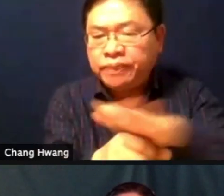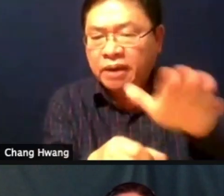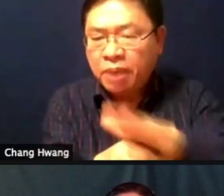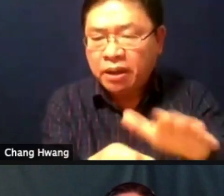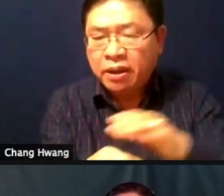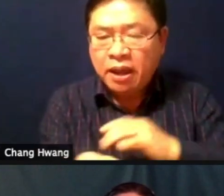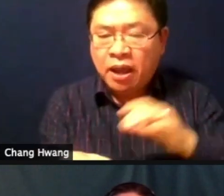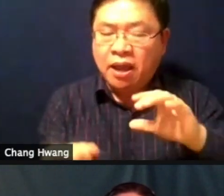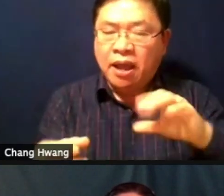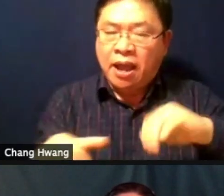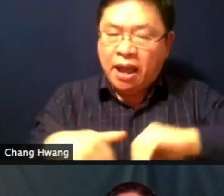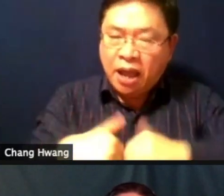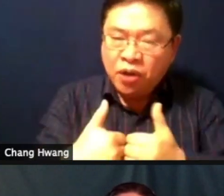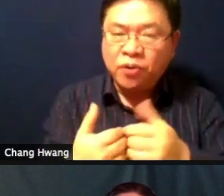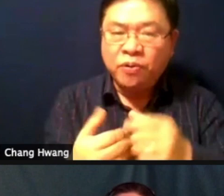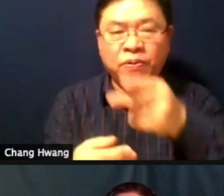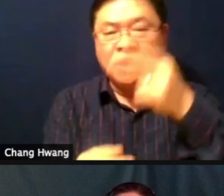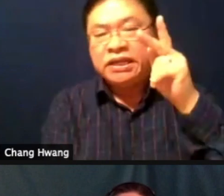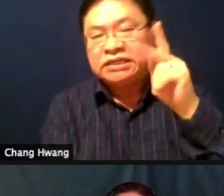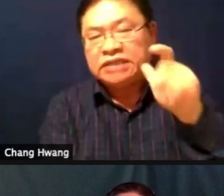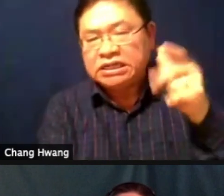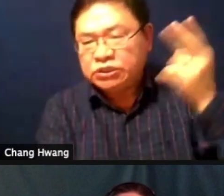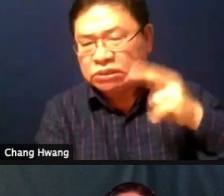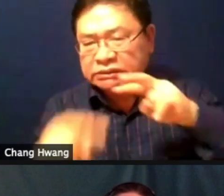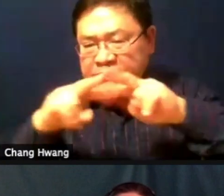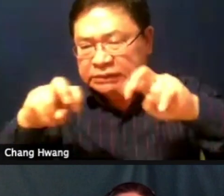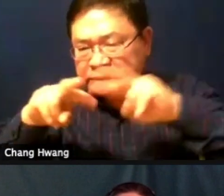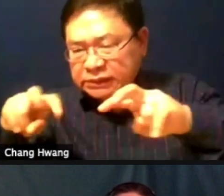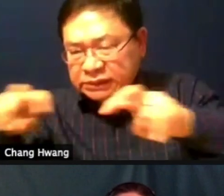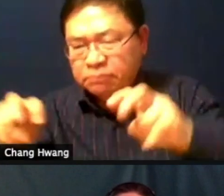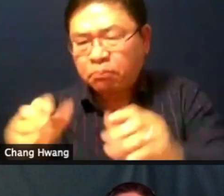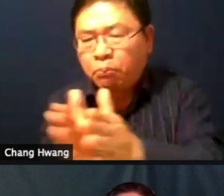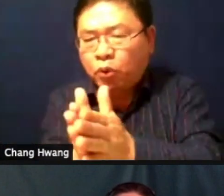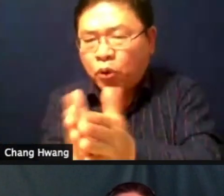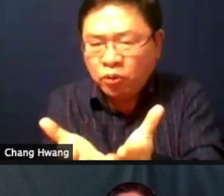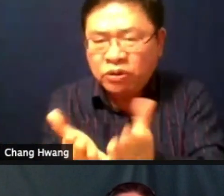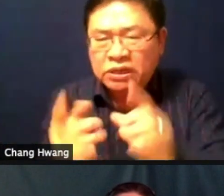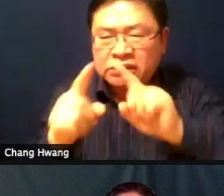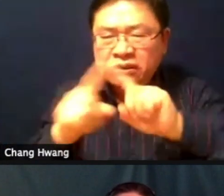lot of KSL history is unknown. It is filled with many questions.